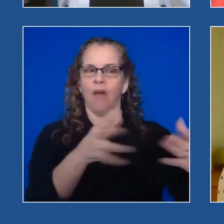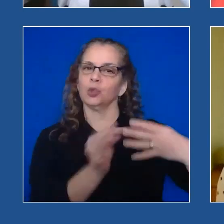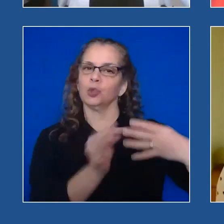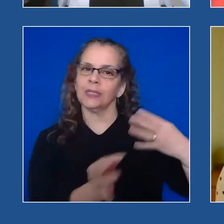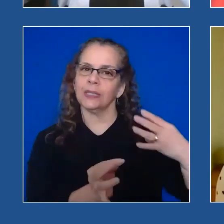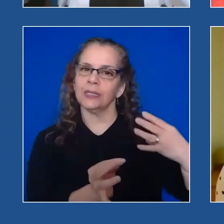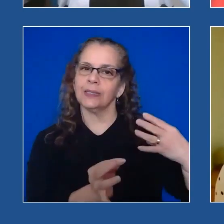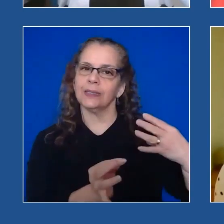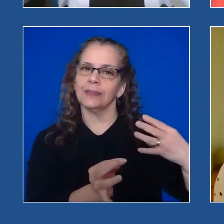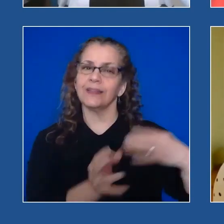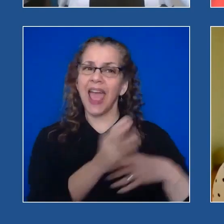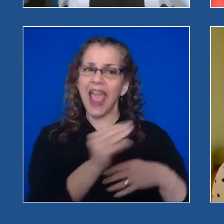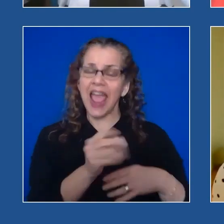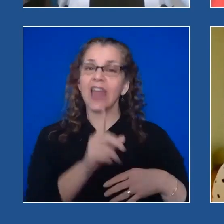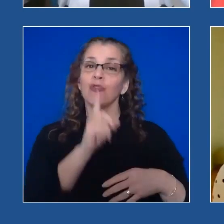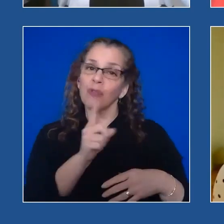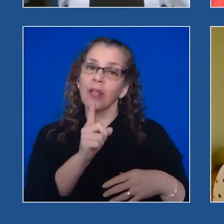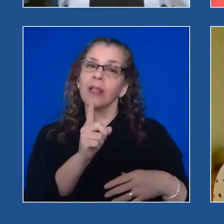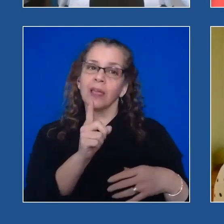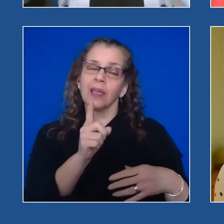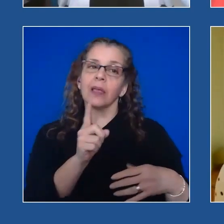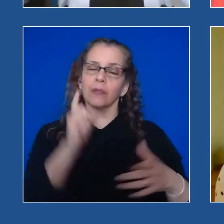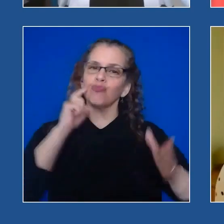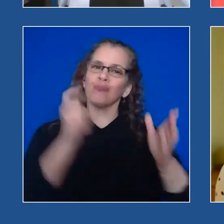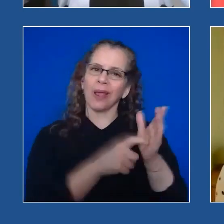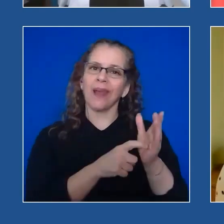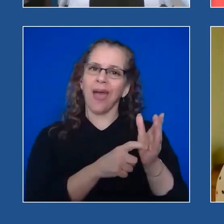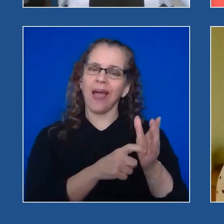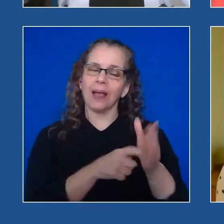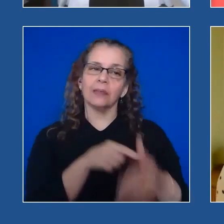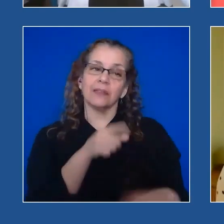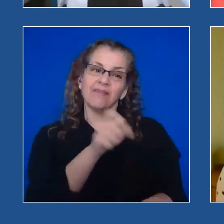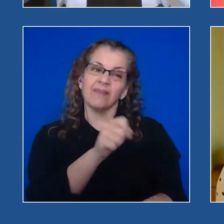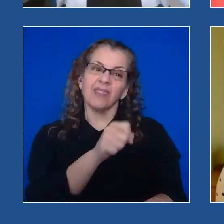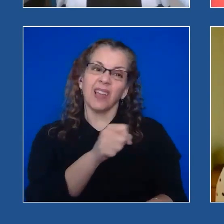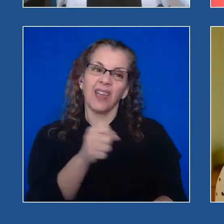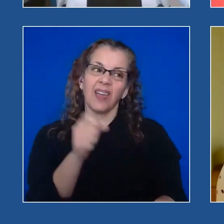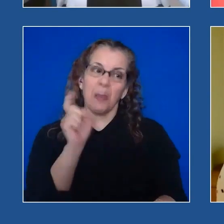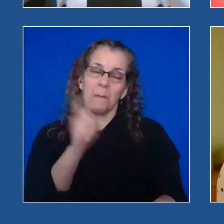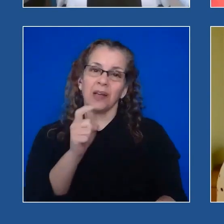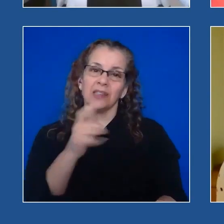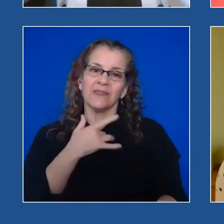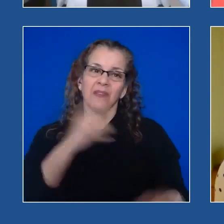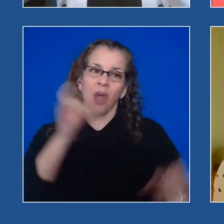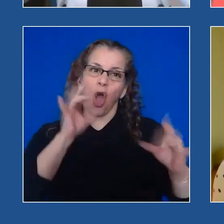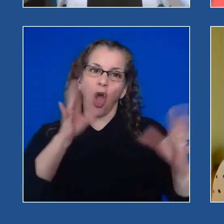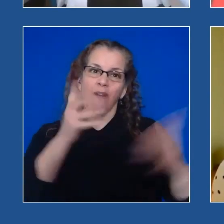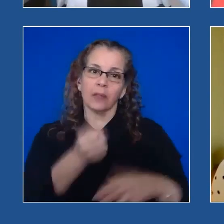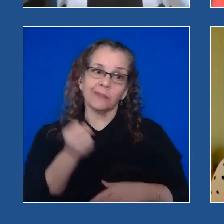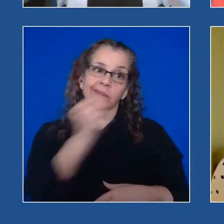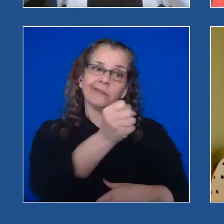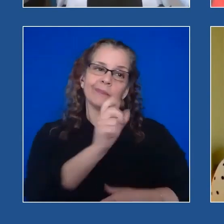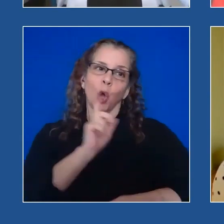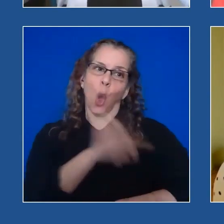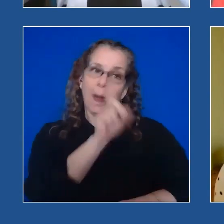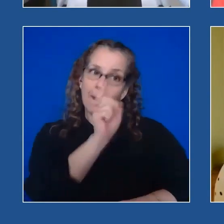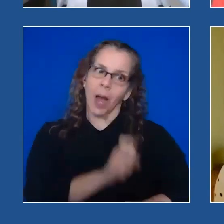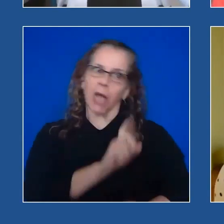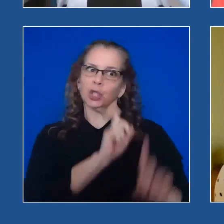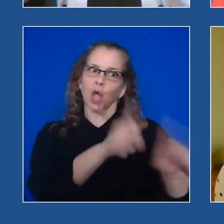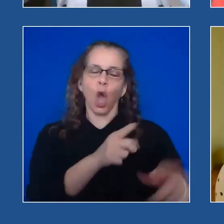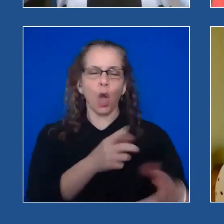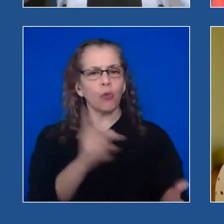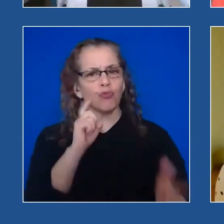absolutely validating that that must be terrible to be put in a situation where you are ordered to do something, So to